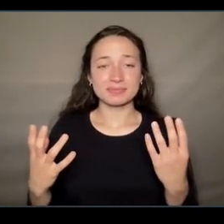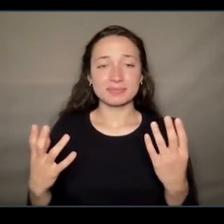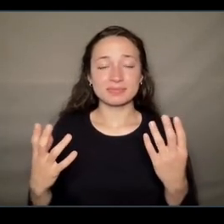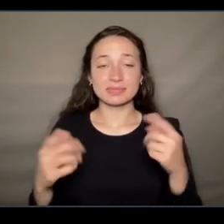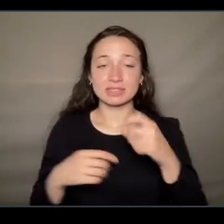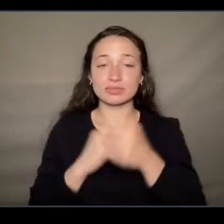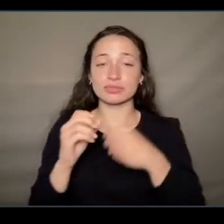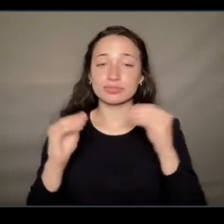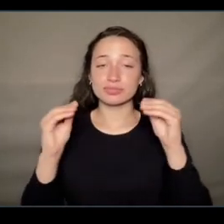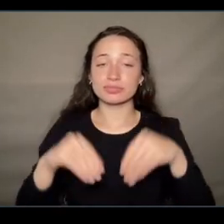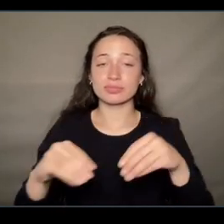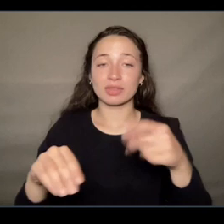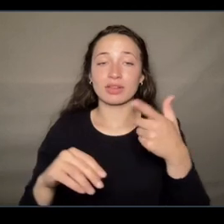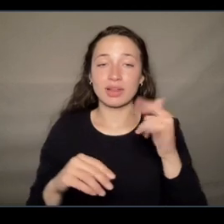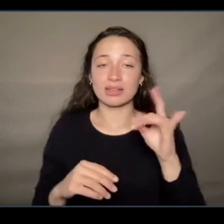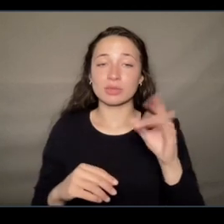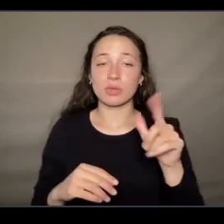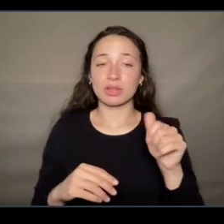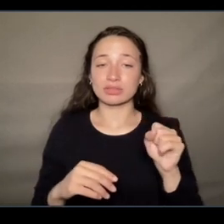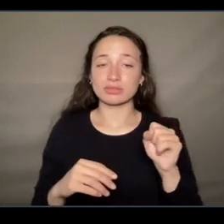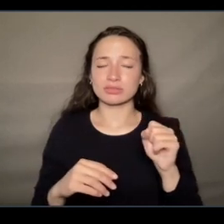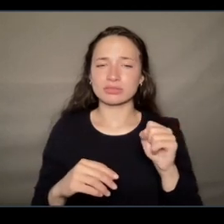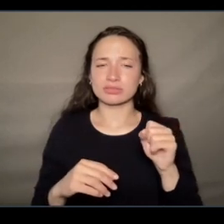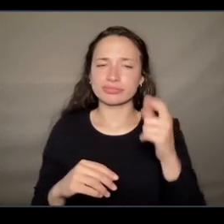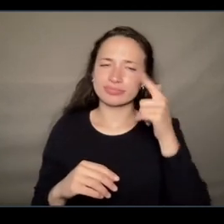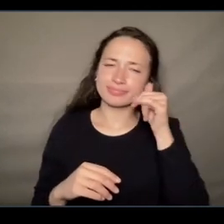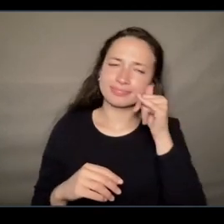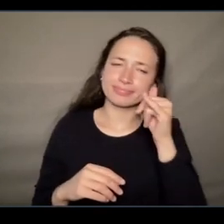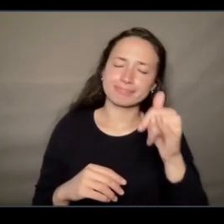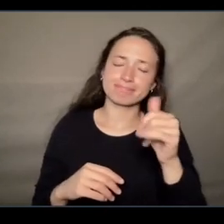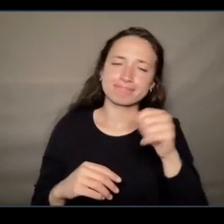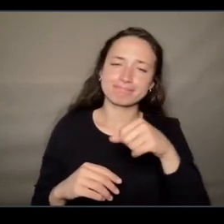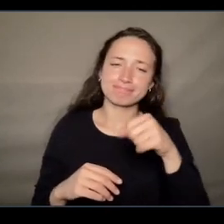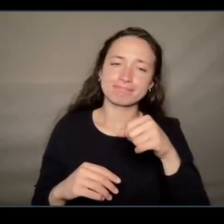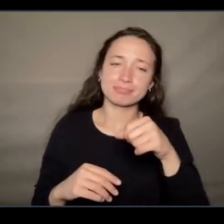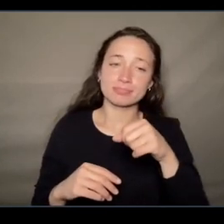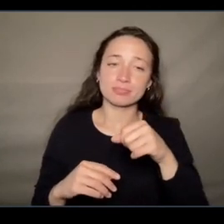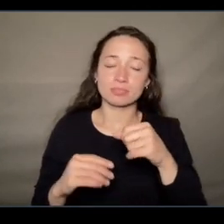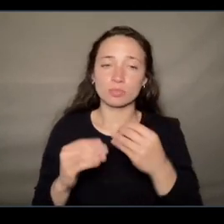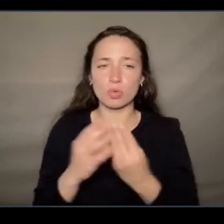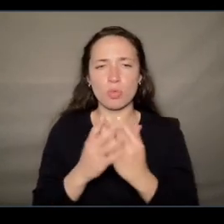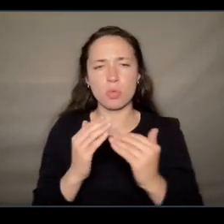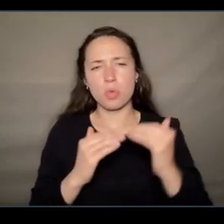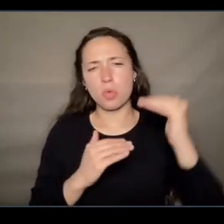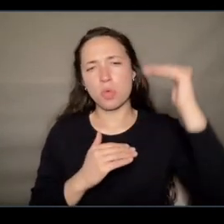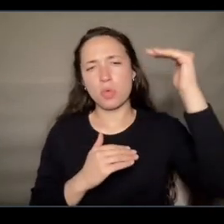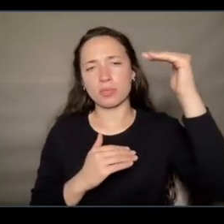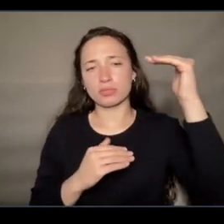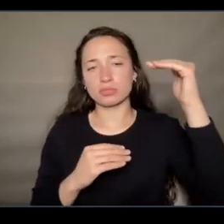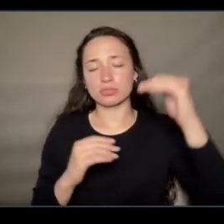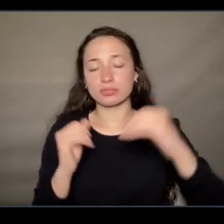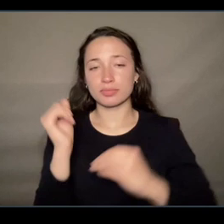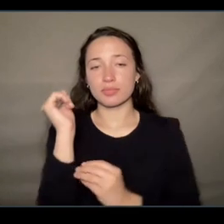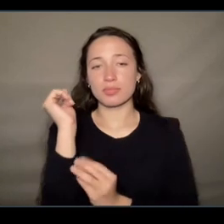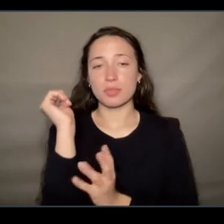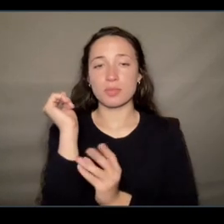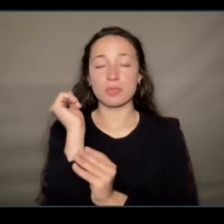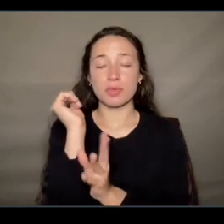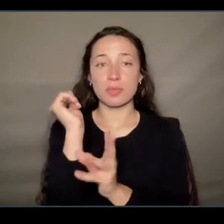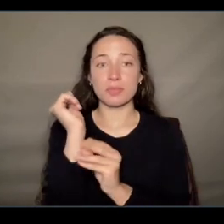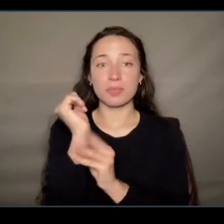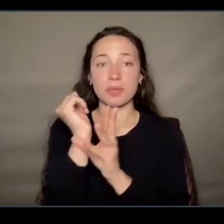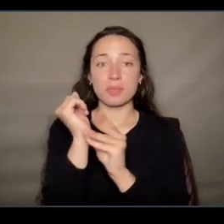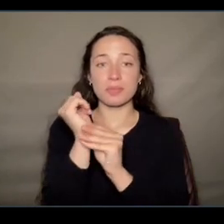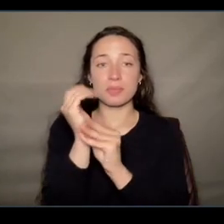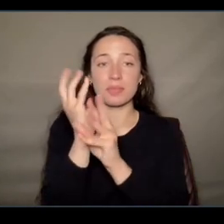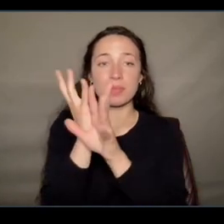This year I plant gladiolas. They take longer, of course, grow much taller, and keep opening